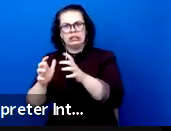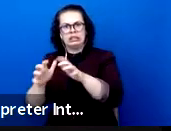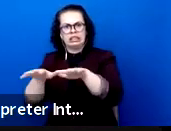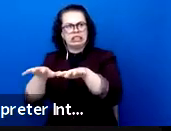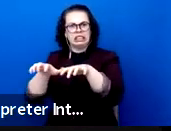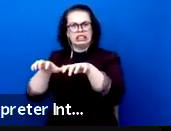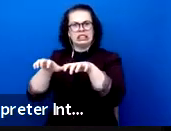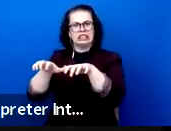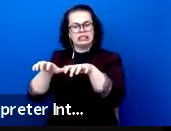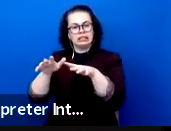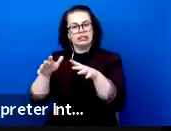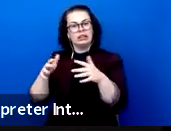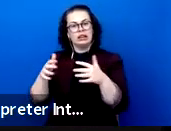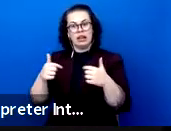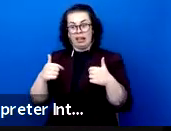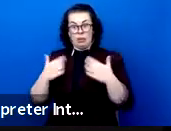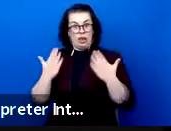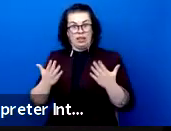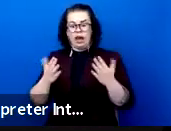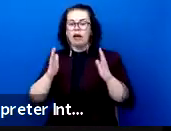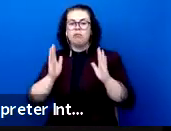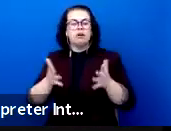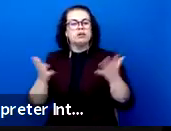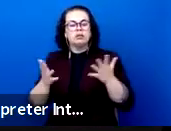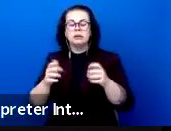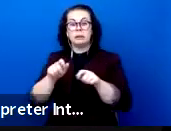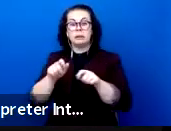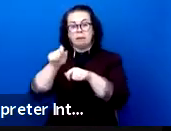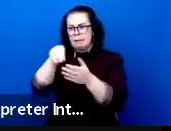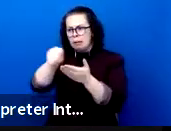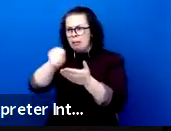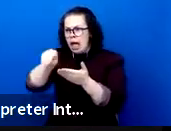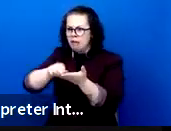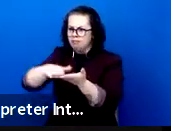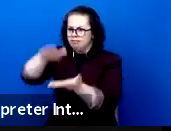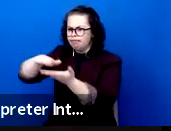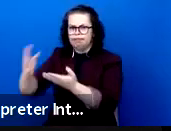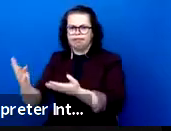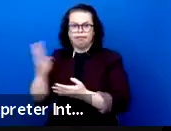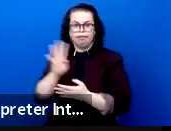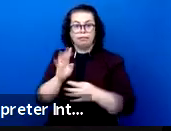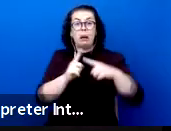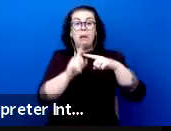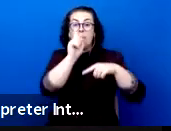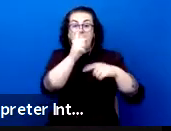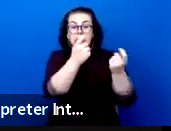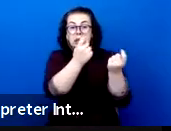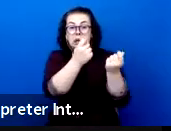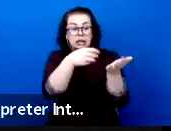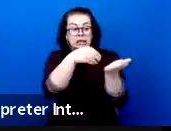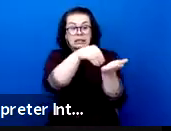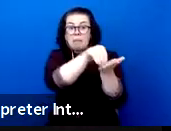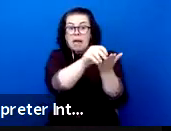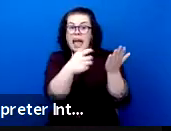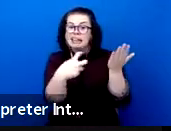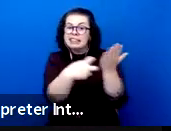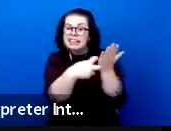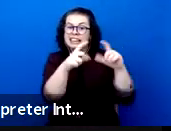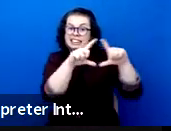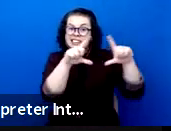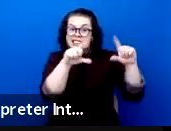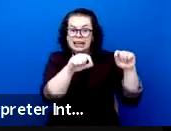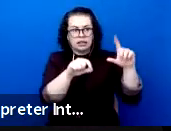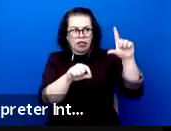incompressible costs and constrained ticketing revenues, with limited audience